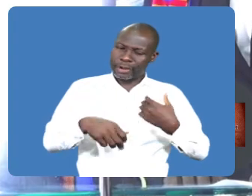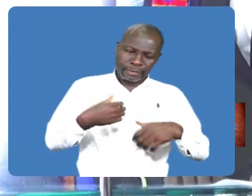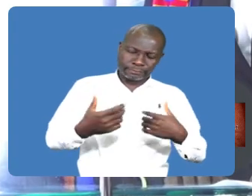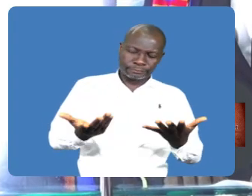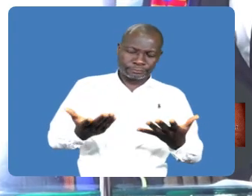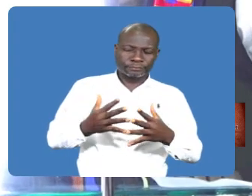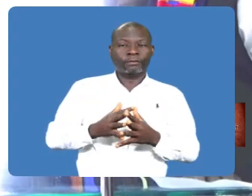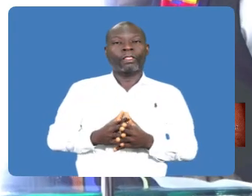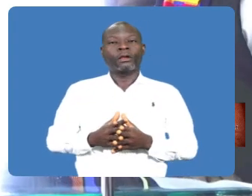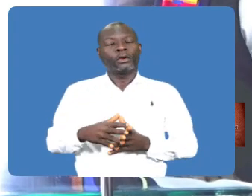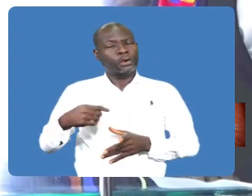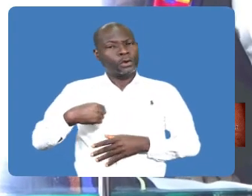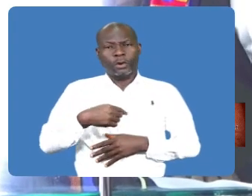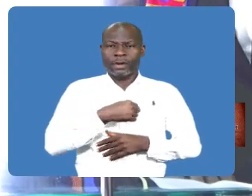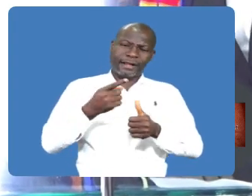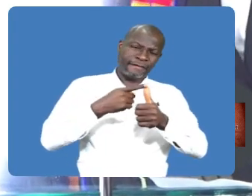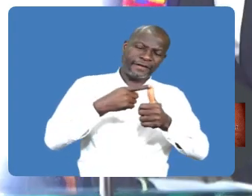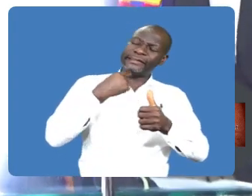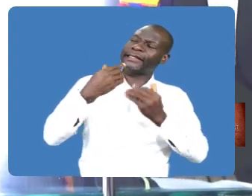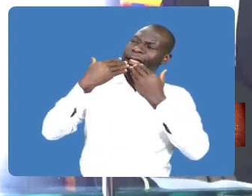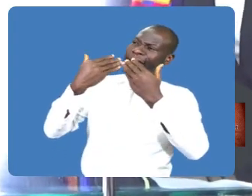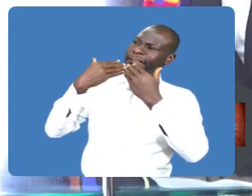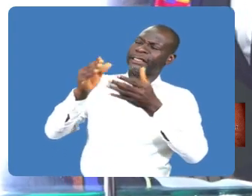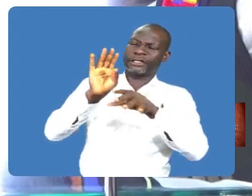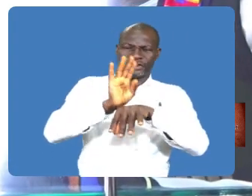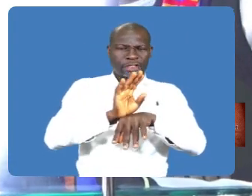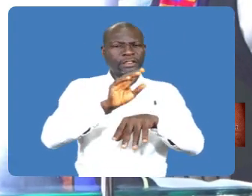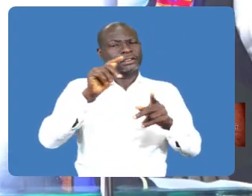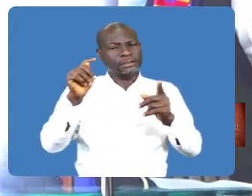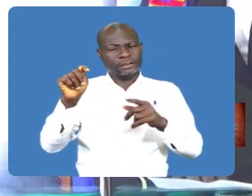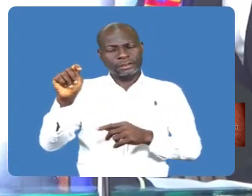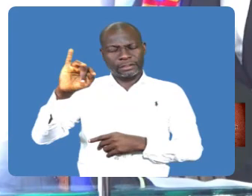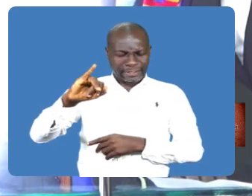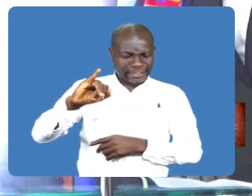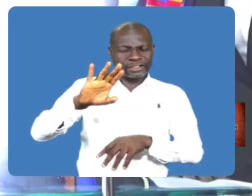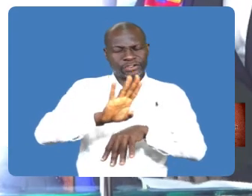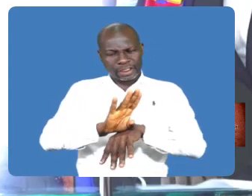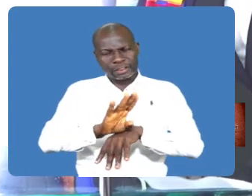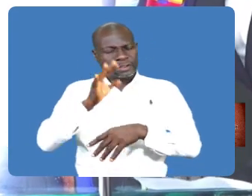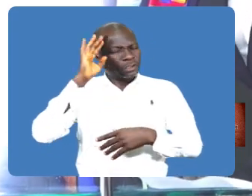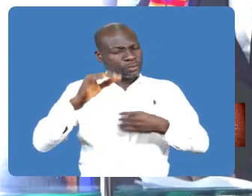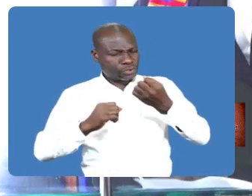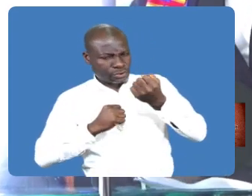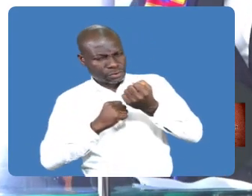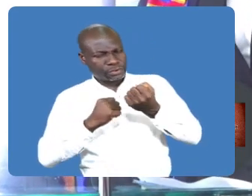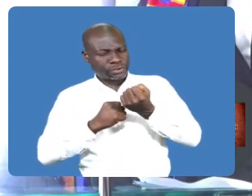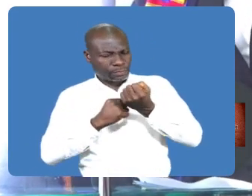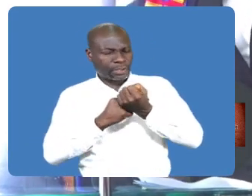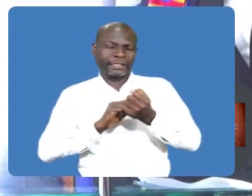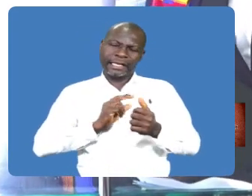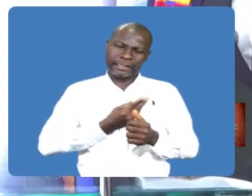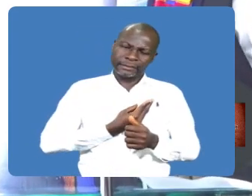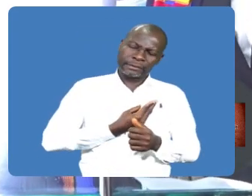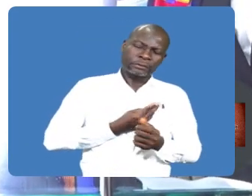all misfortune. We would like to thank the church, the Takoradi Central Church of Christ, for being our sole